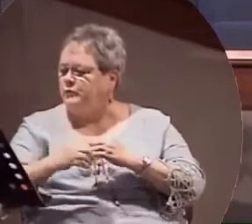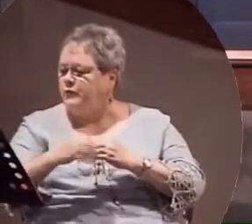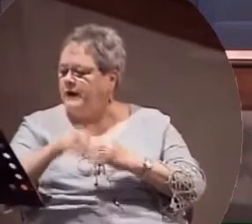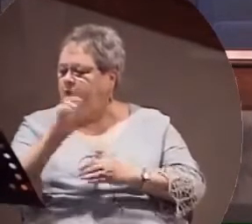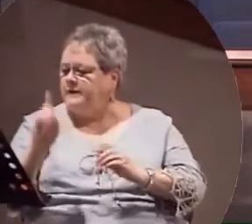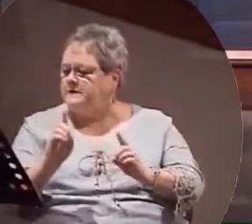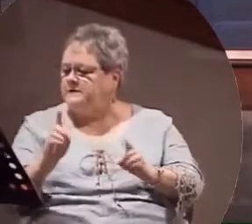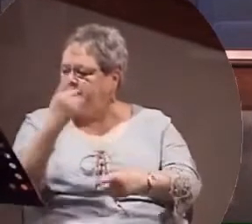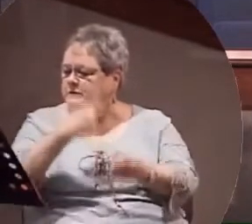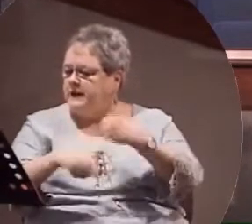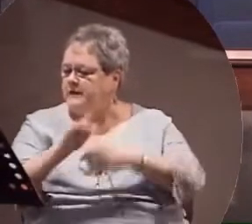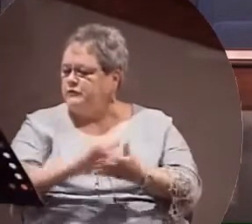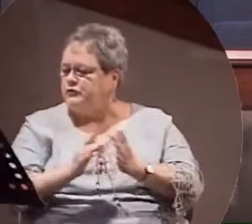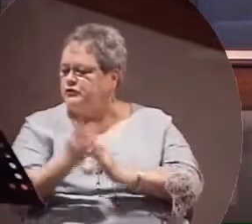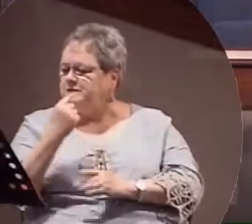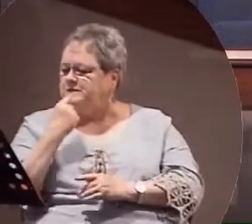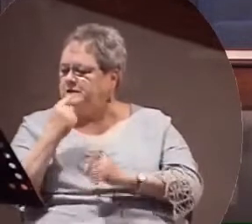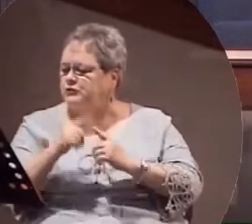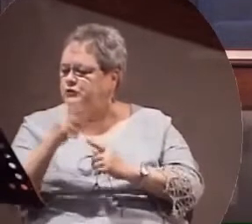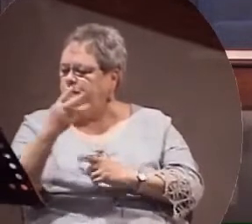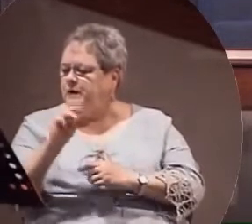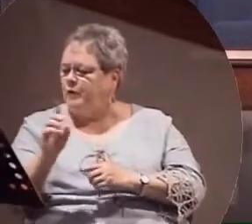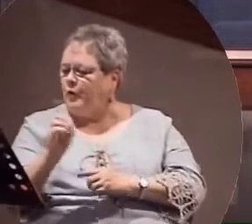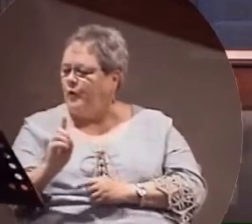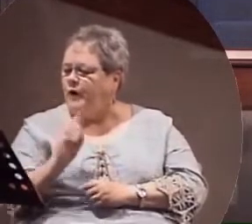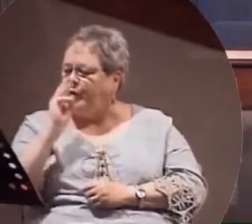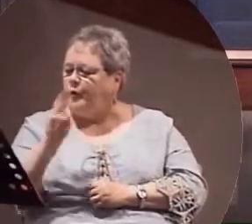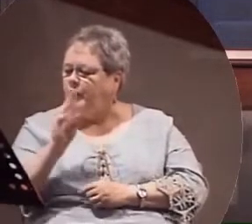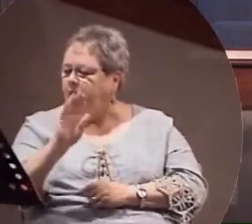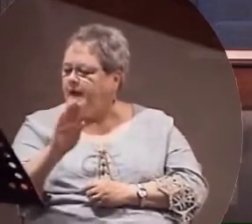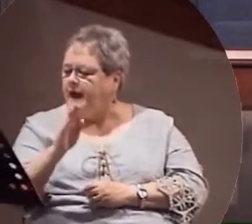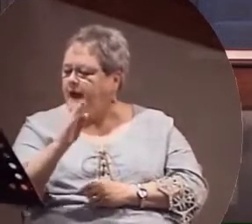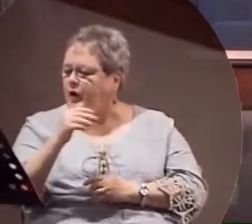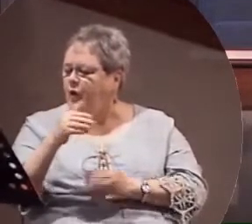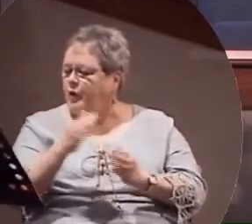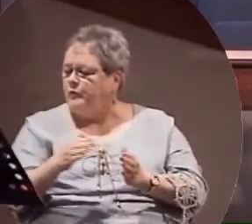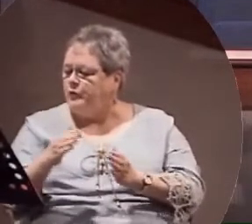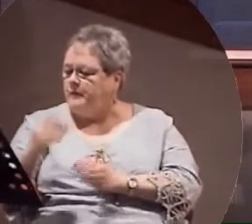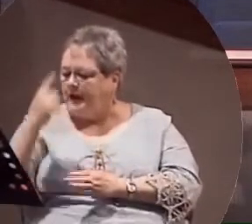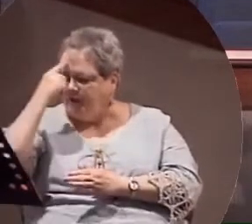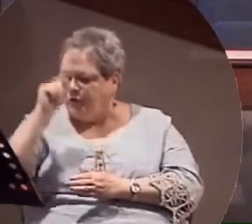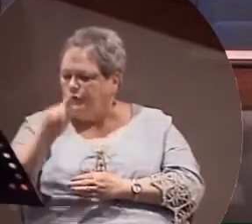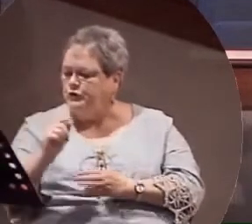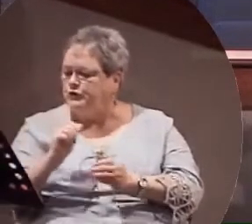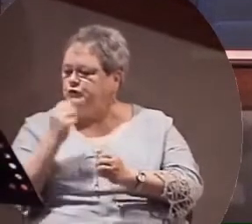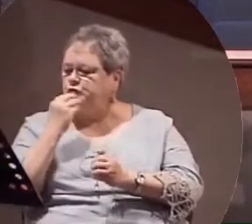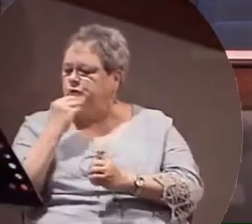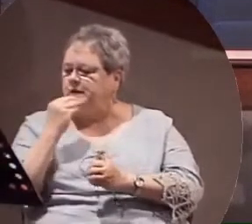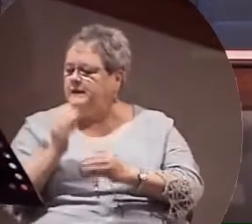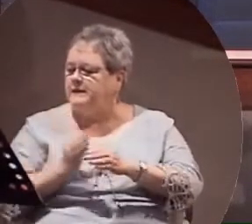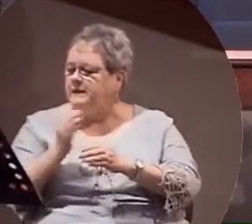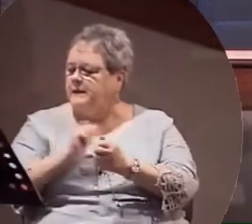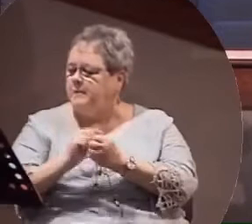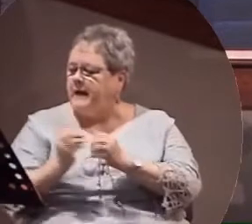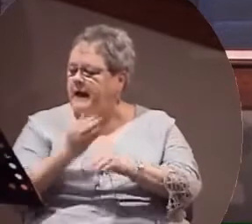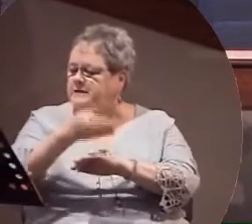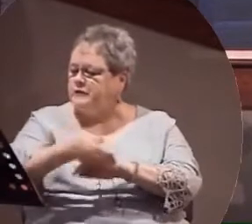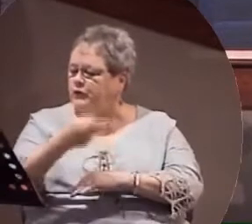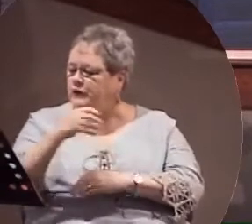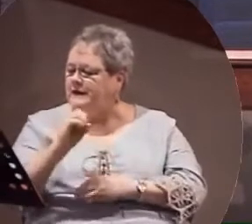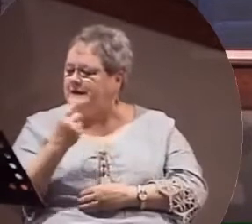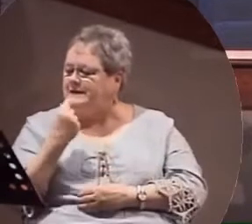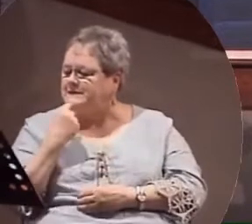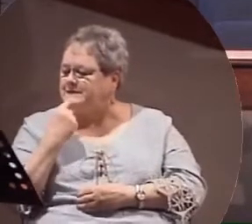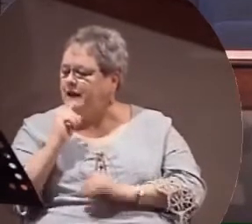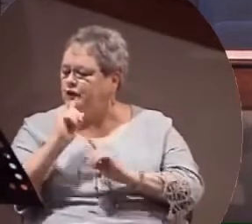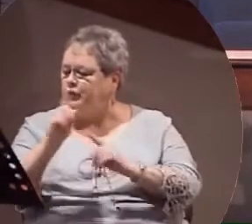Jesus, saying unto him, Where wilt thou that we prepare for thee to eat the Passover? And he said,